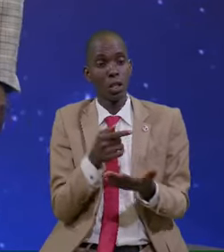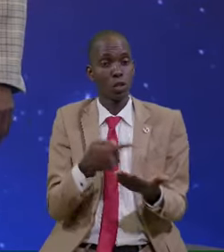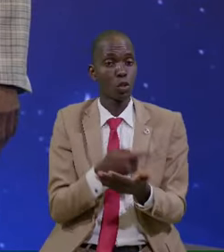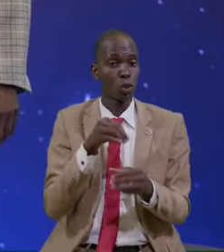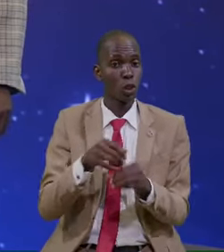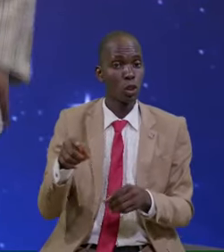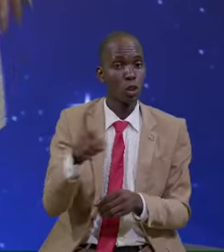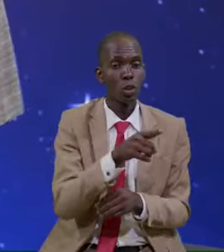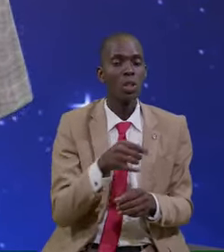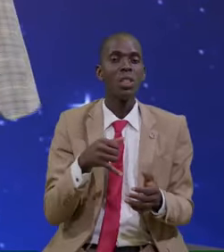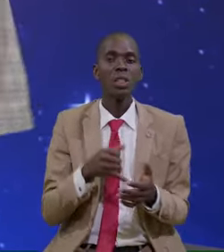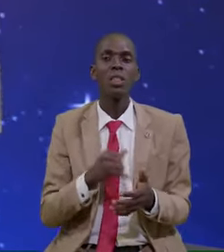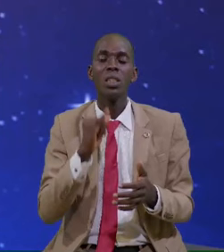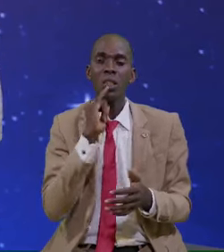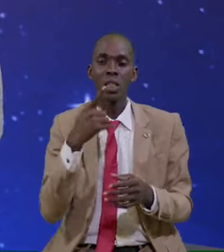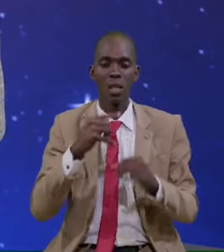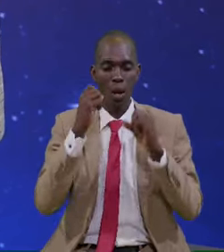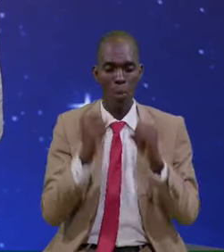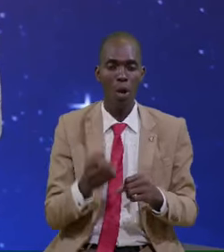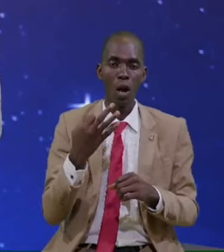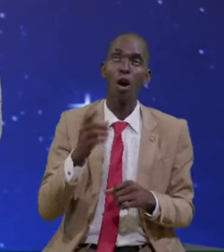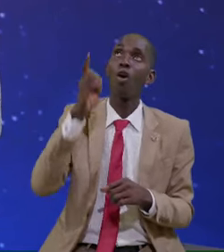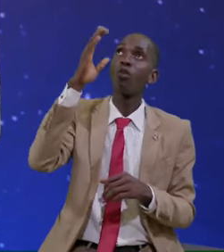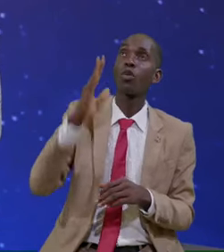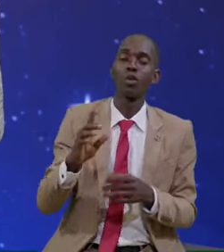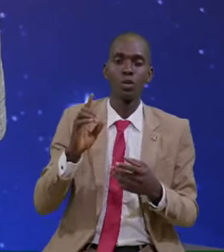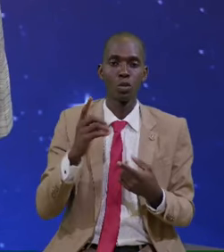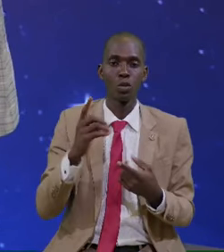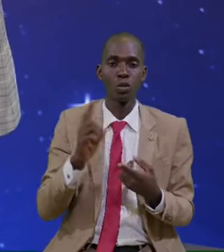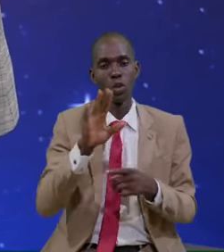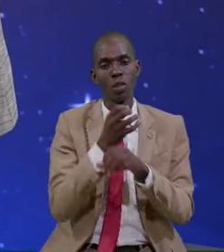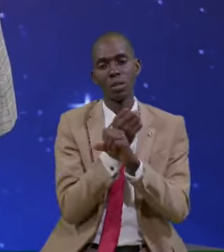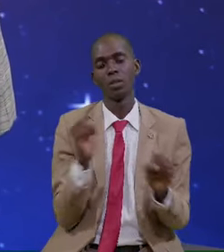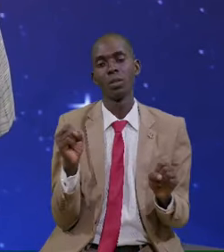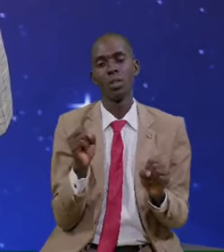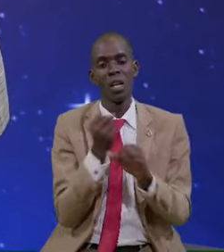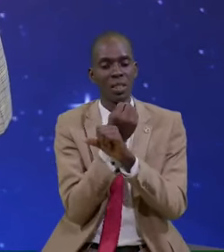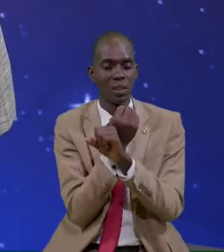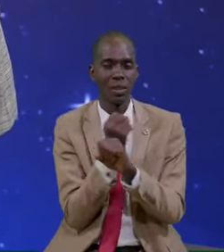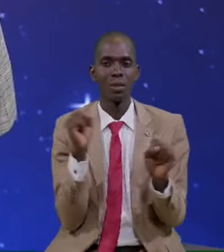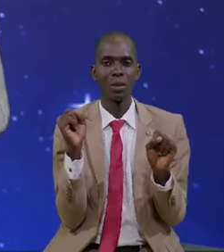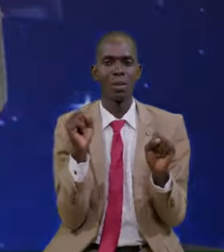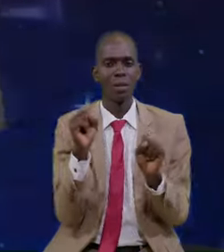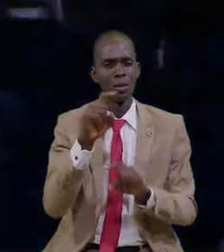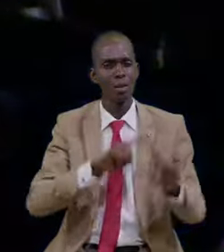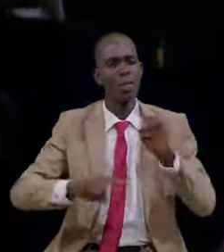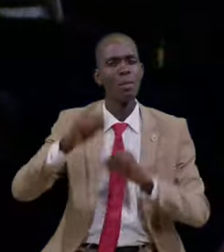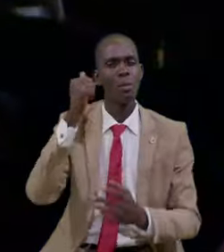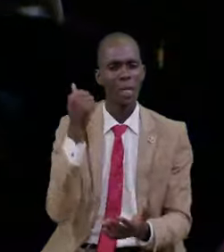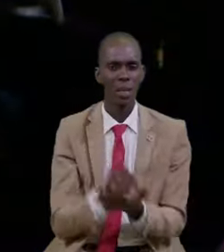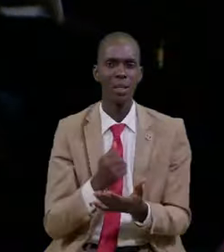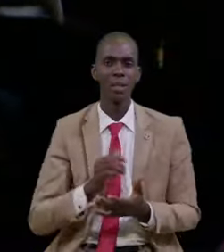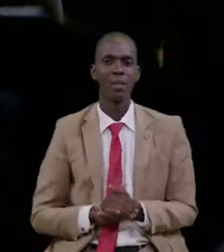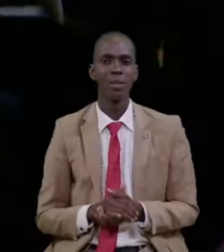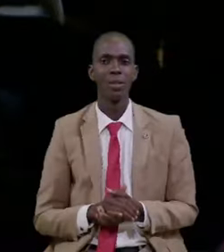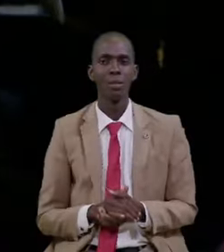be the power of God unto your salvation. Salvation. Amen. Amen. And he